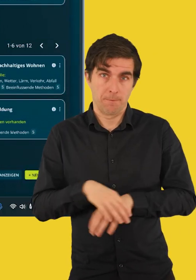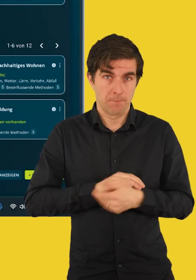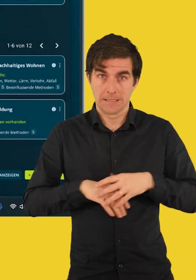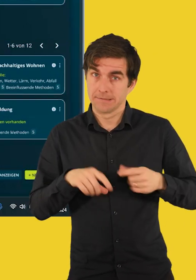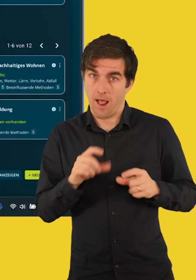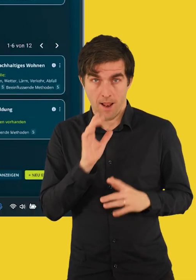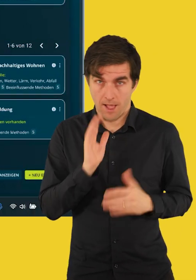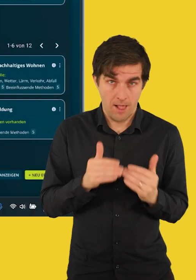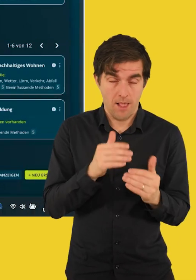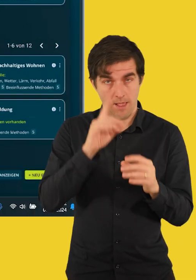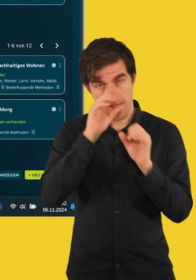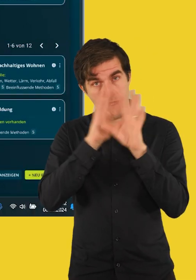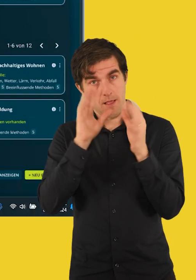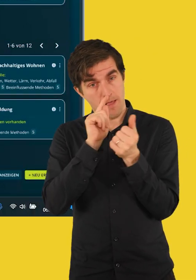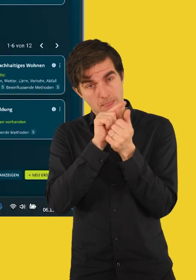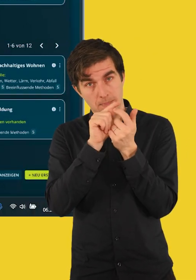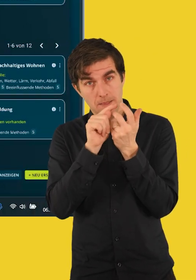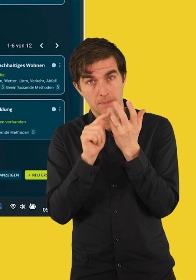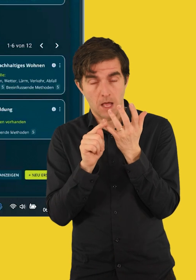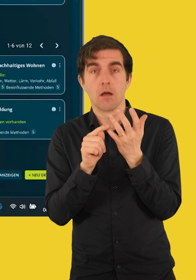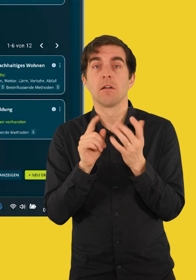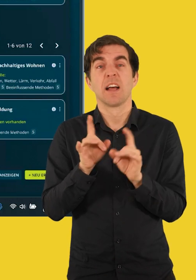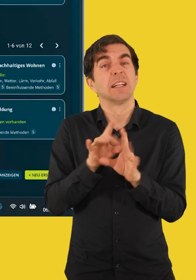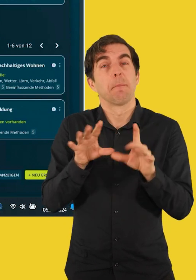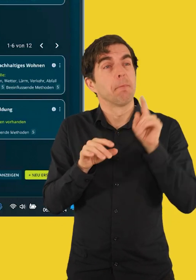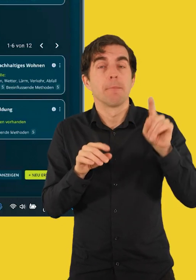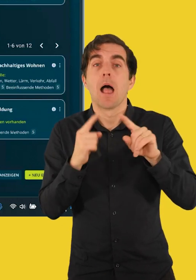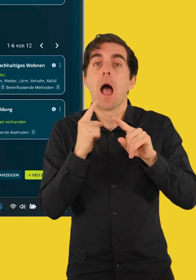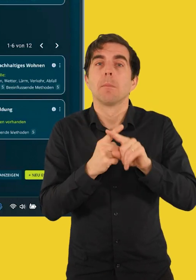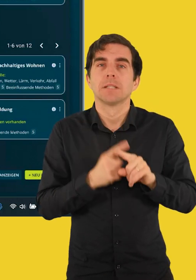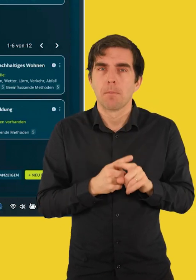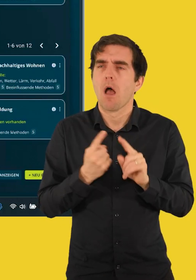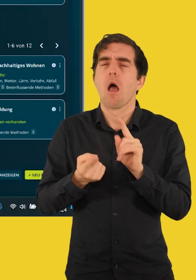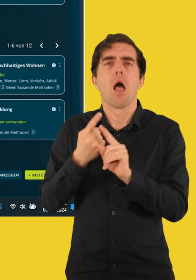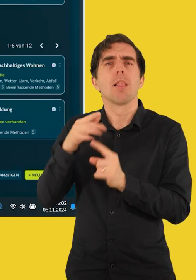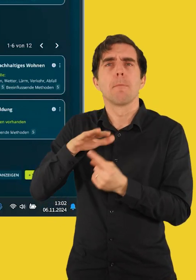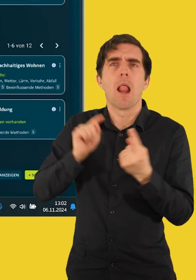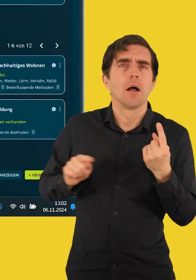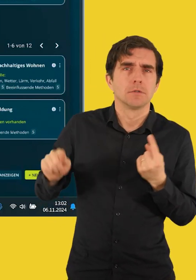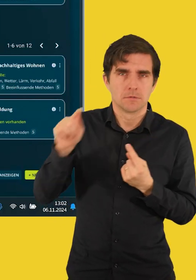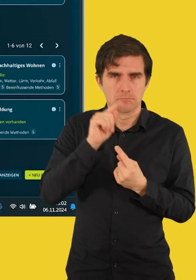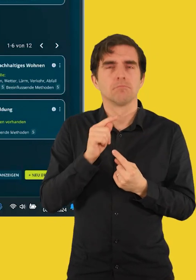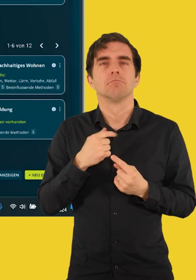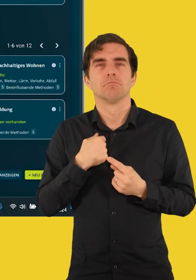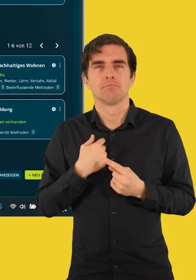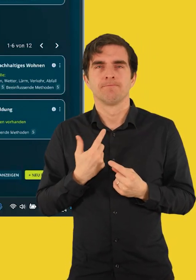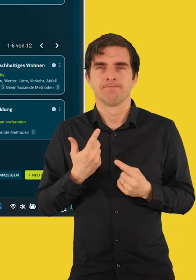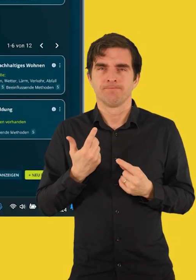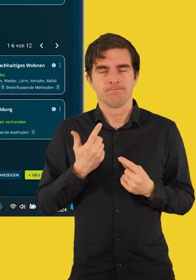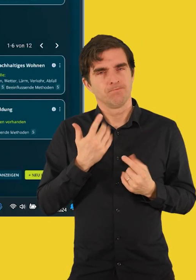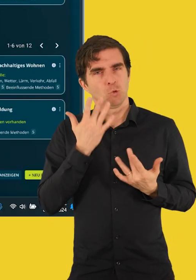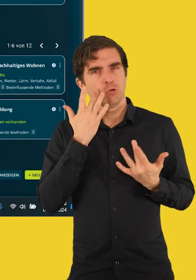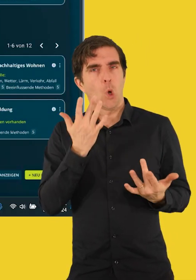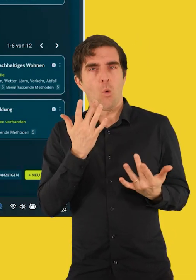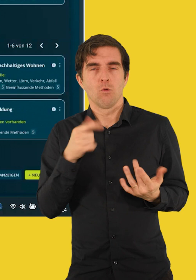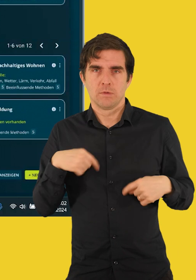working on the indicators, which will, like in Amsterdam and other places,